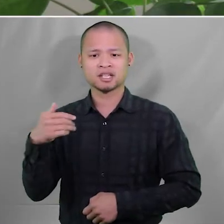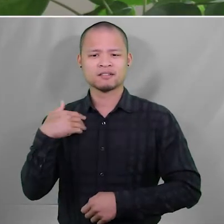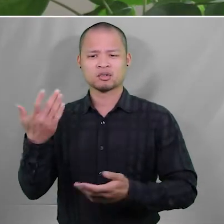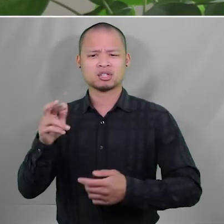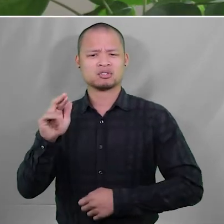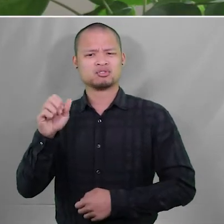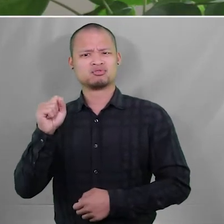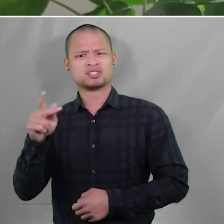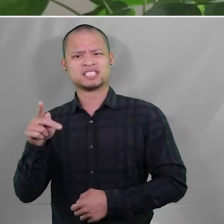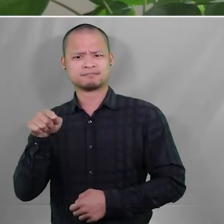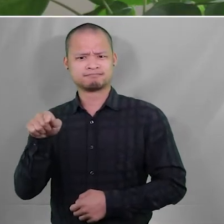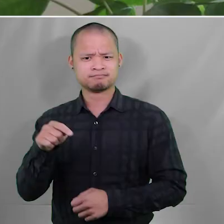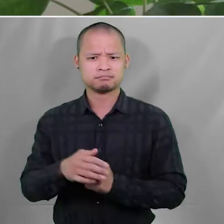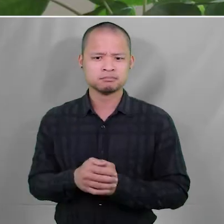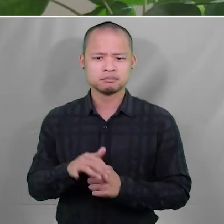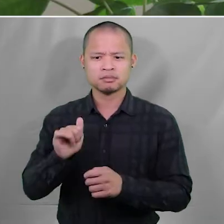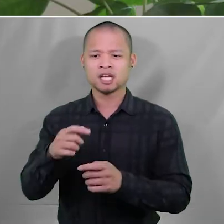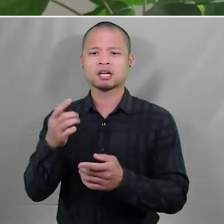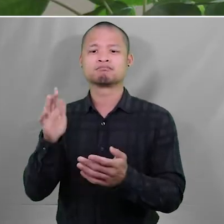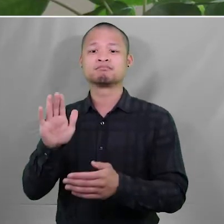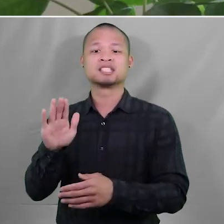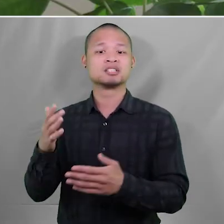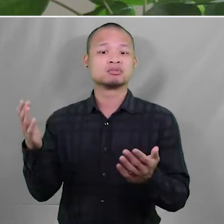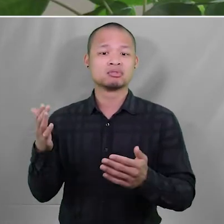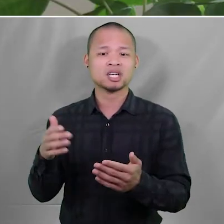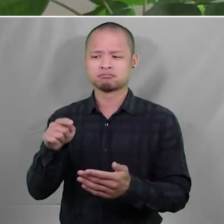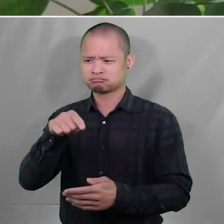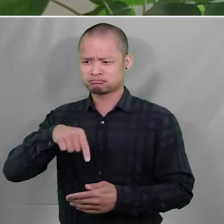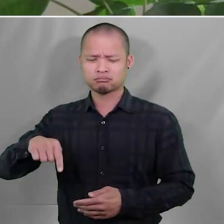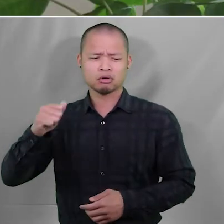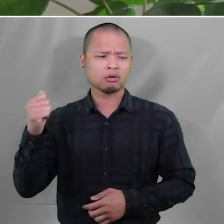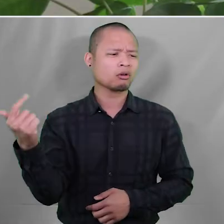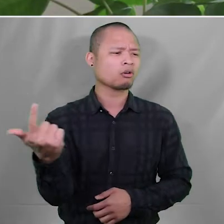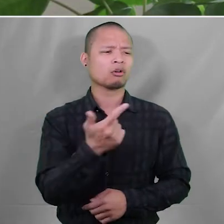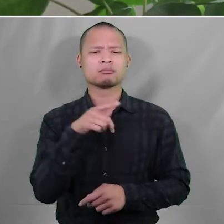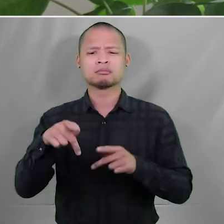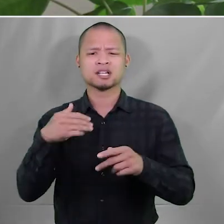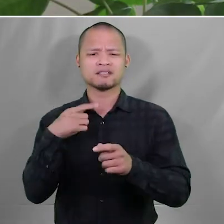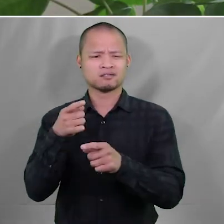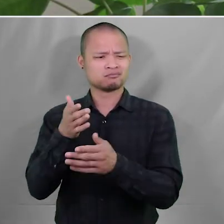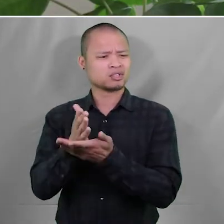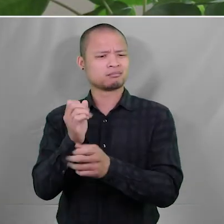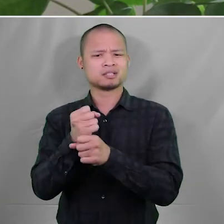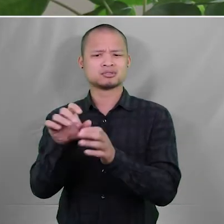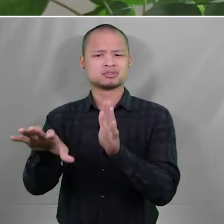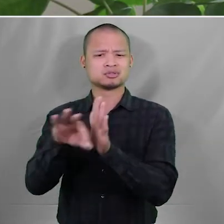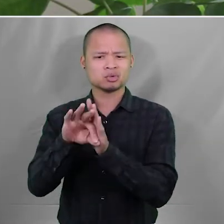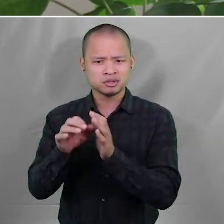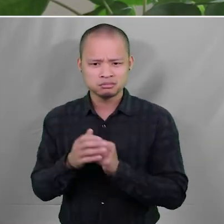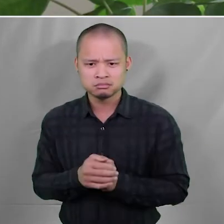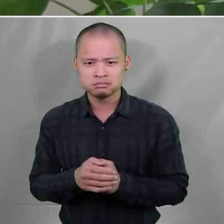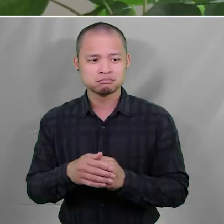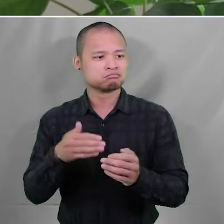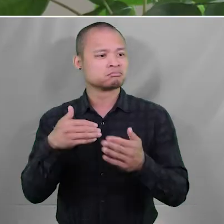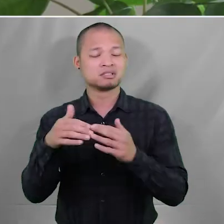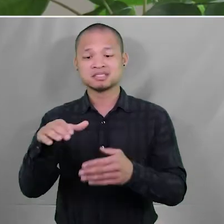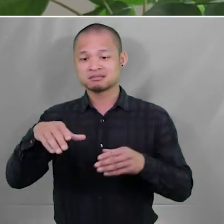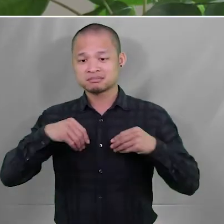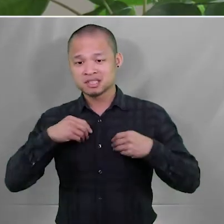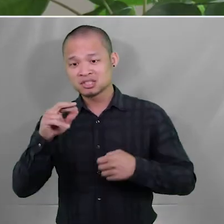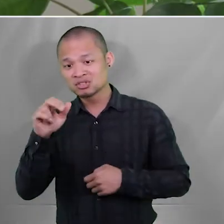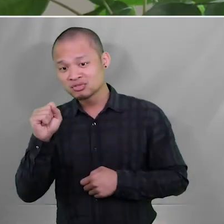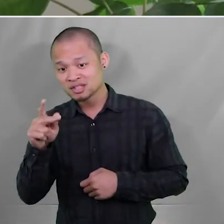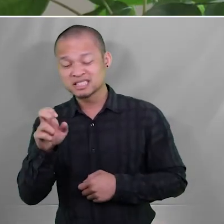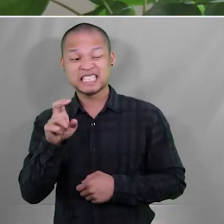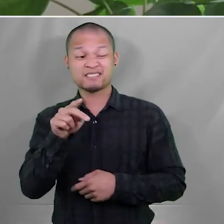this dignity of risk, and this refers to the right that every one of us has, the right to make choices, to take risks,